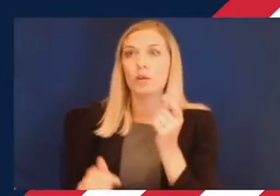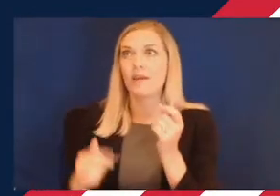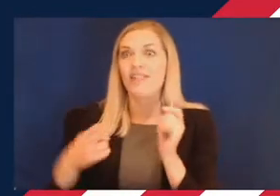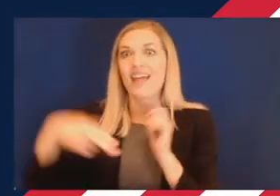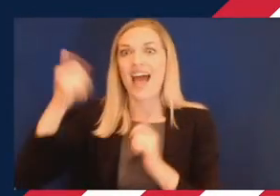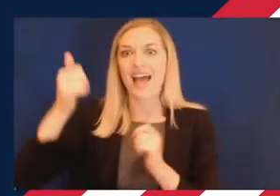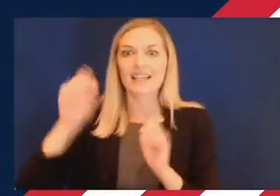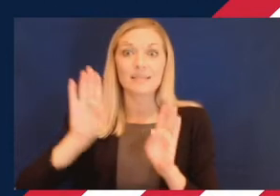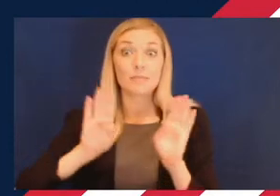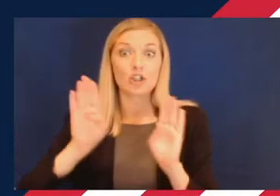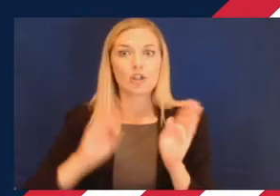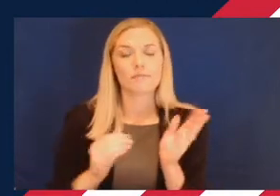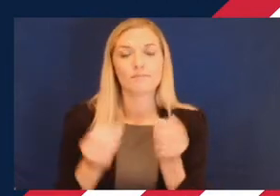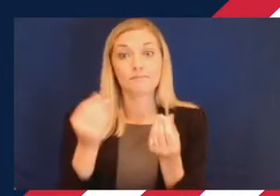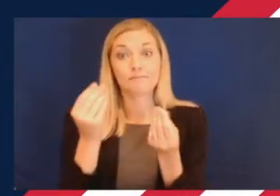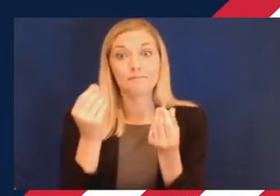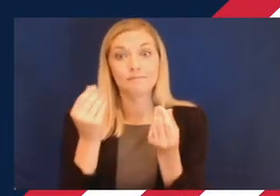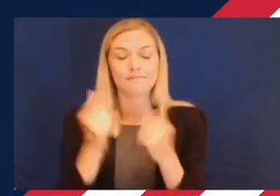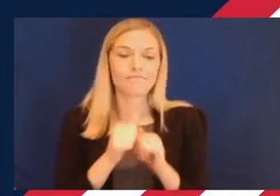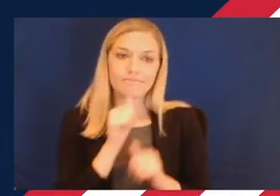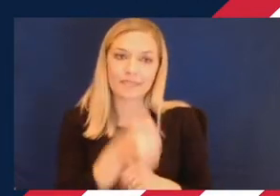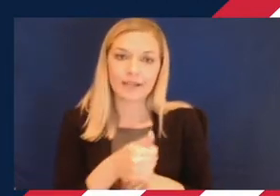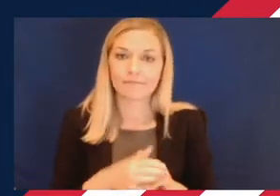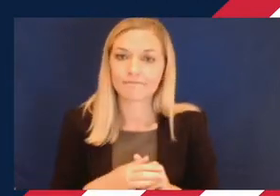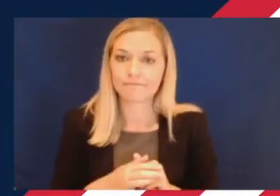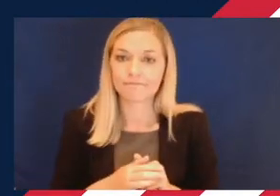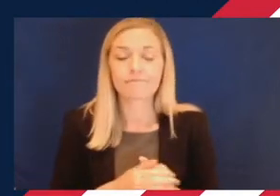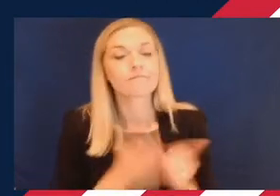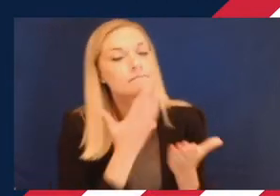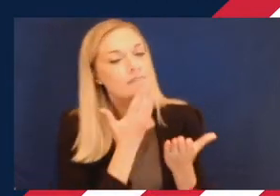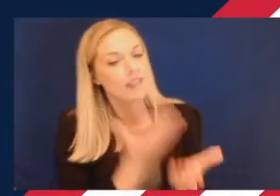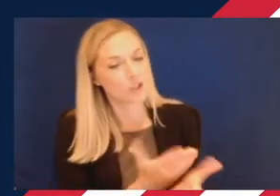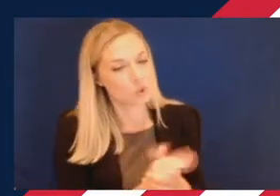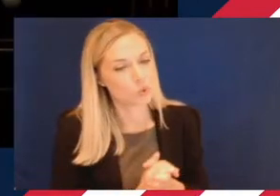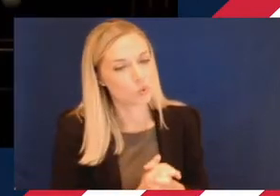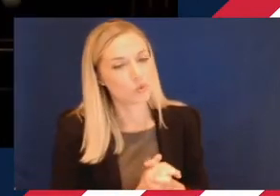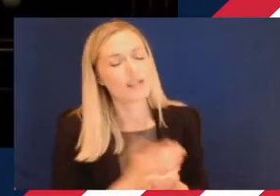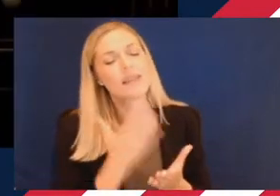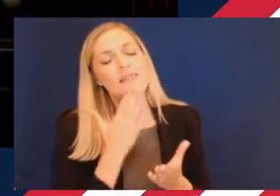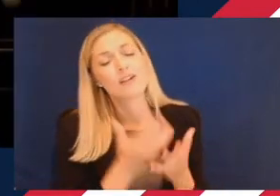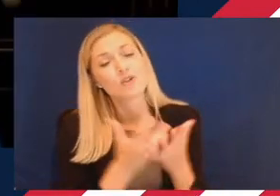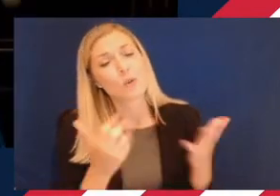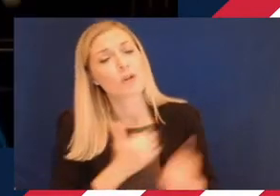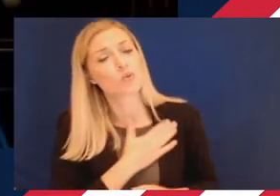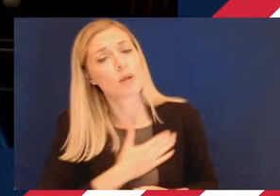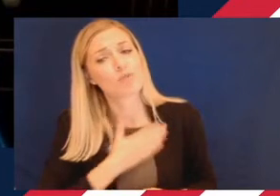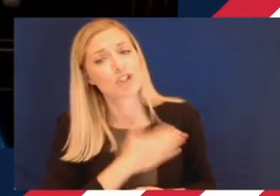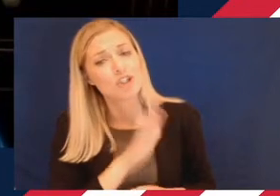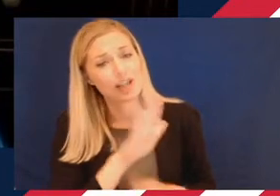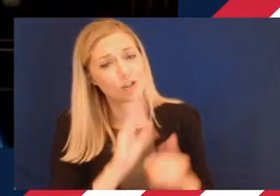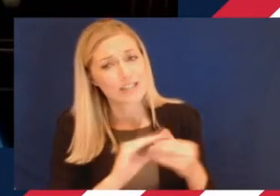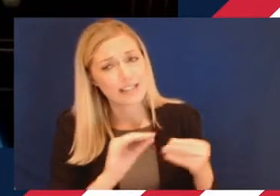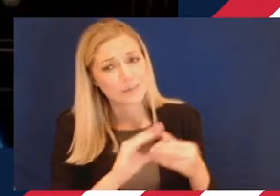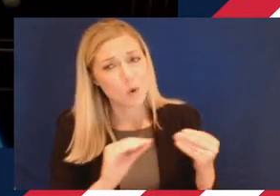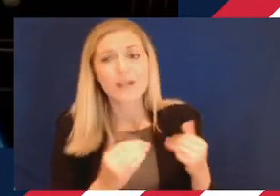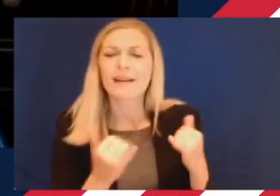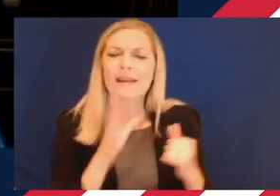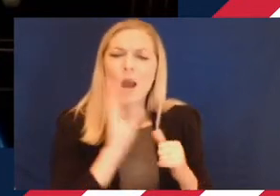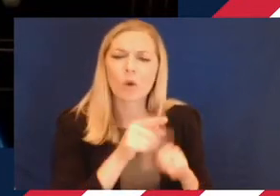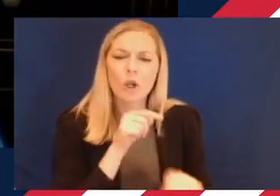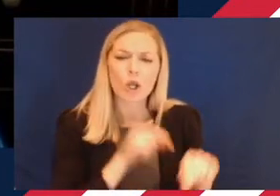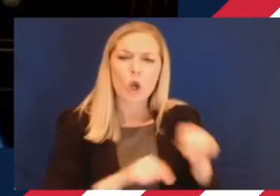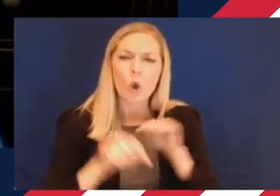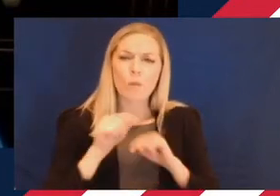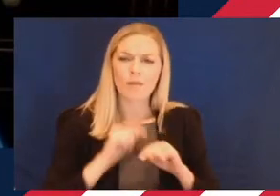Thank you so very much. We appreciate your testimony. And we are going to go back and see if we can get Mr. Rickman pulled